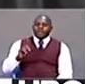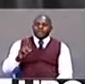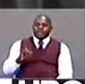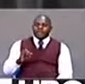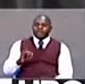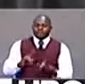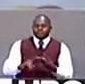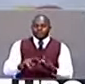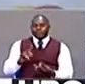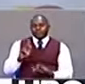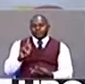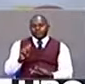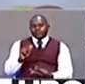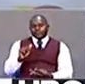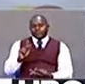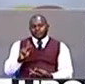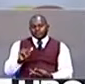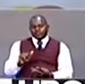Taka.